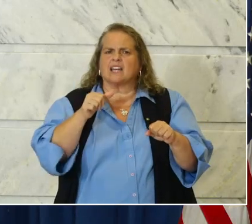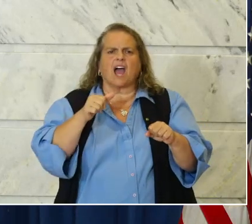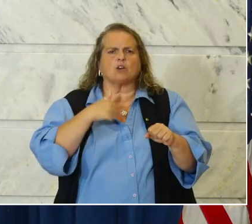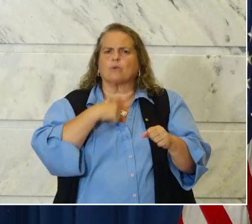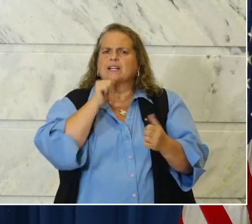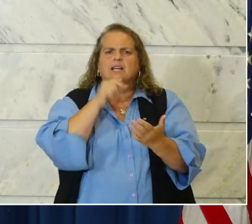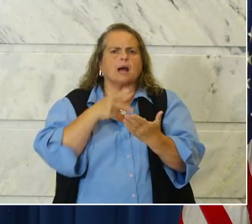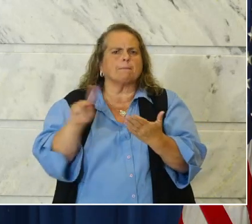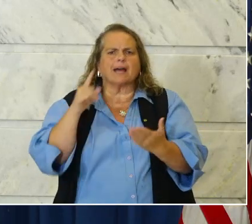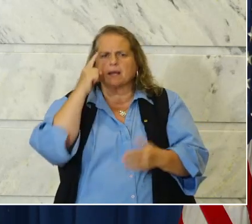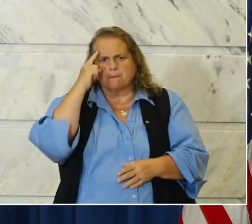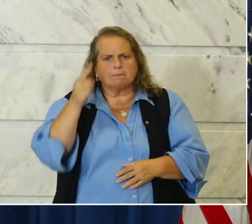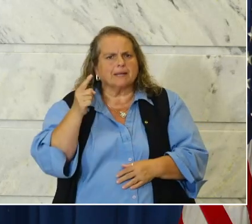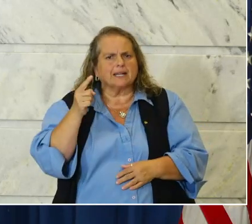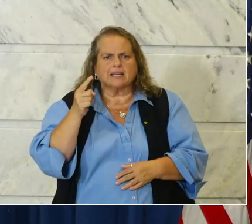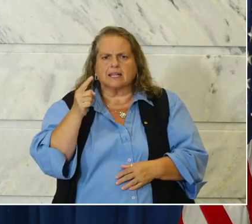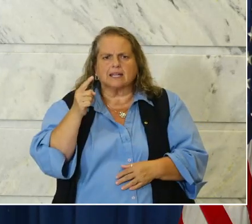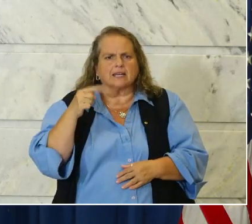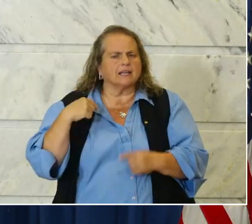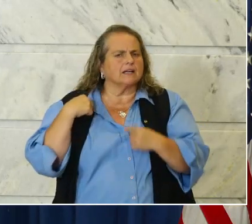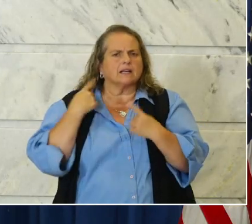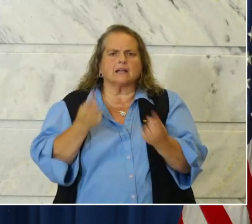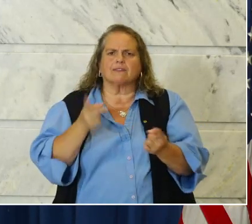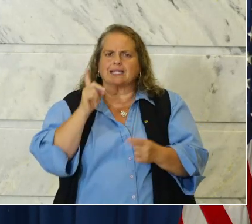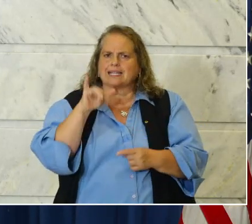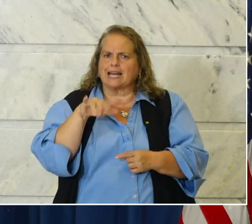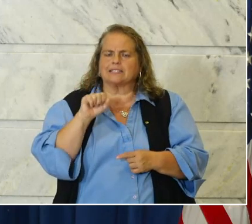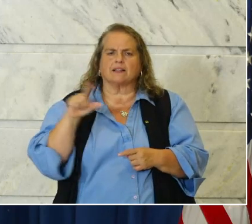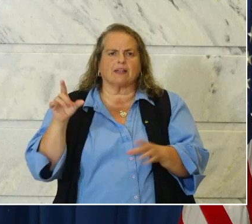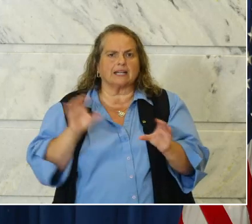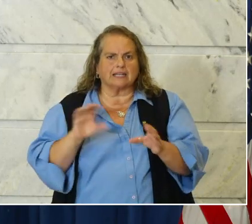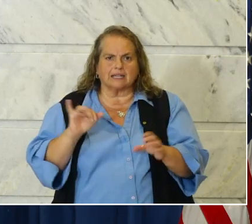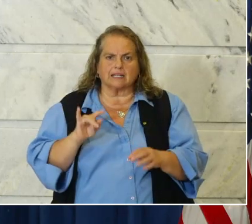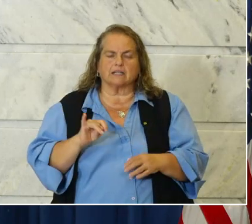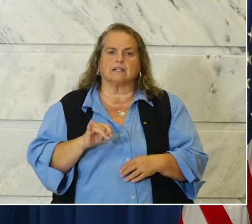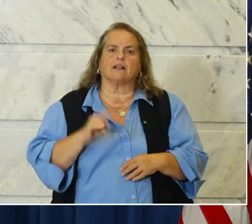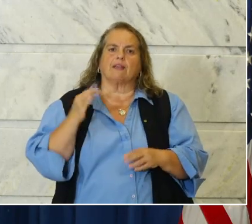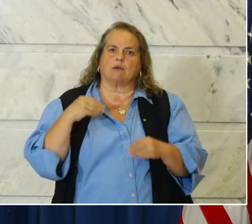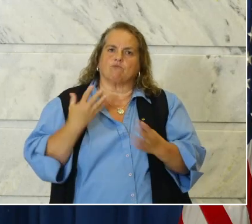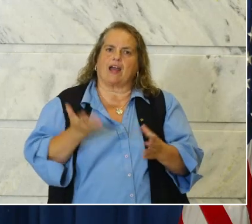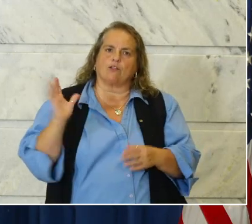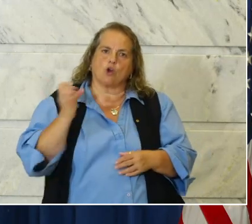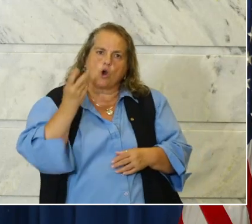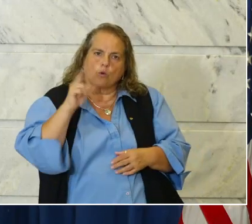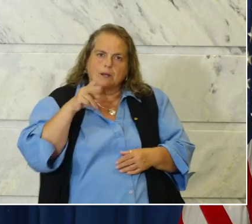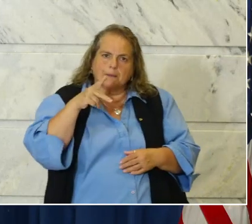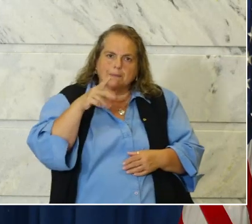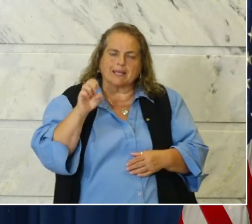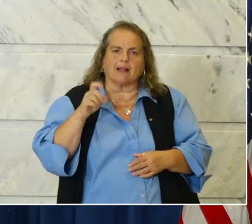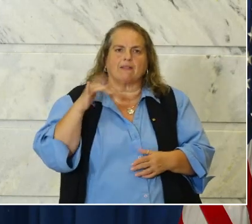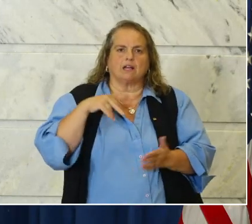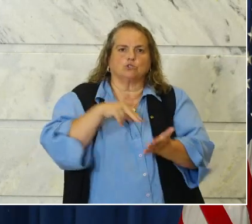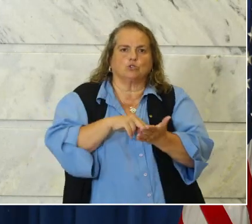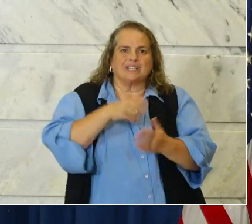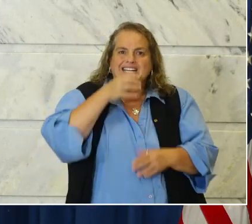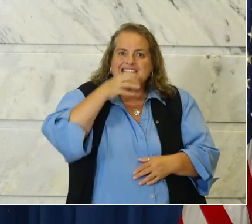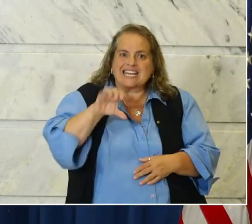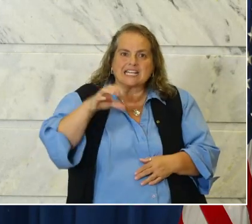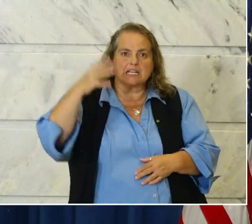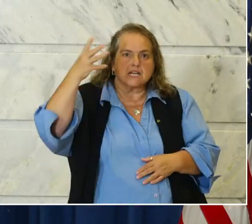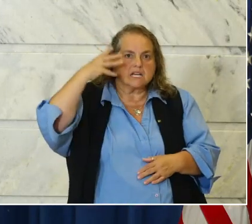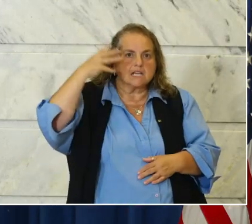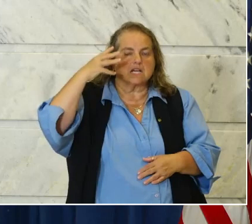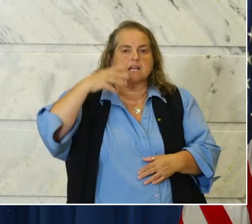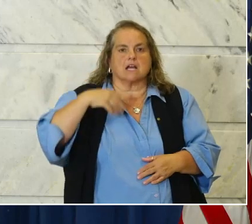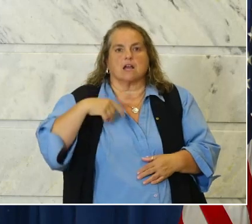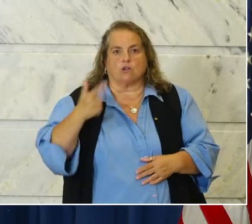the vast majority of days that they have done. They provided their own PPE. They stood in heat so significantly that